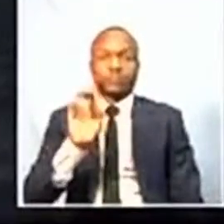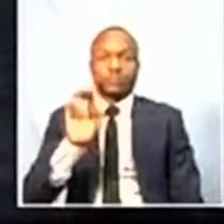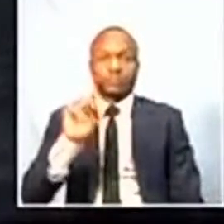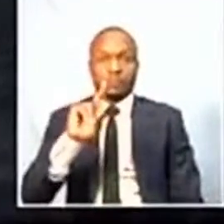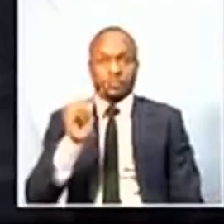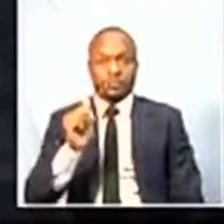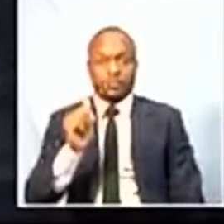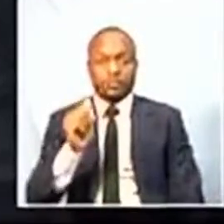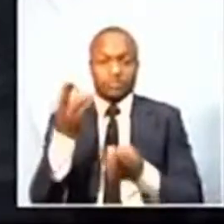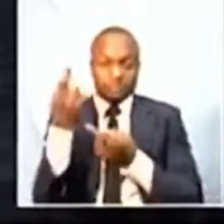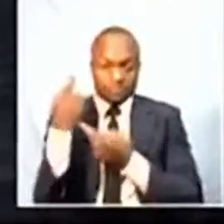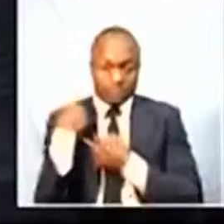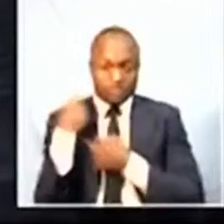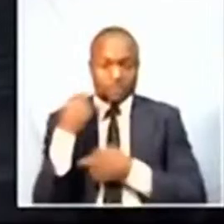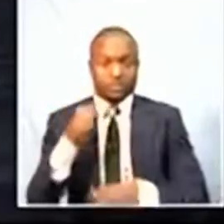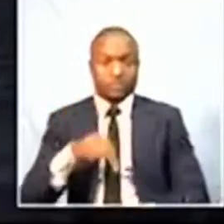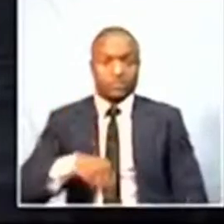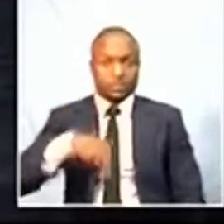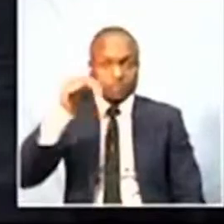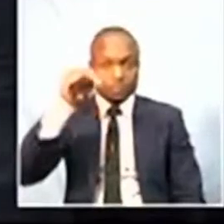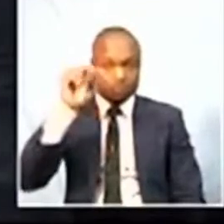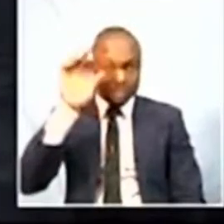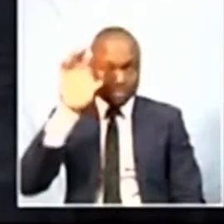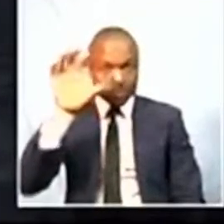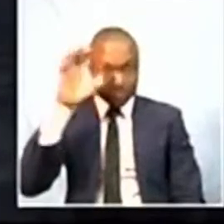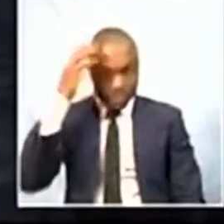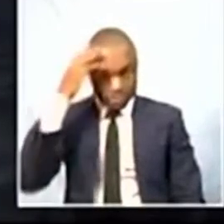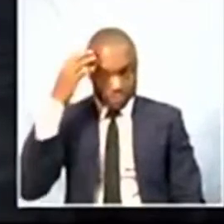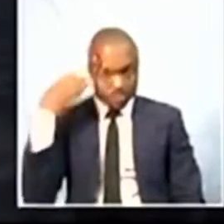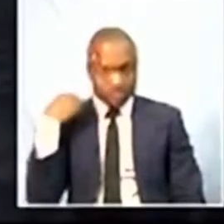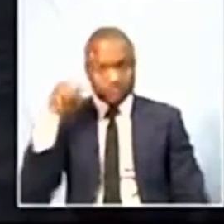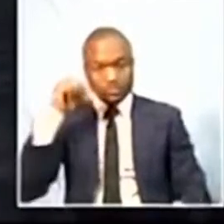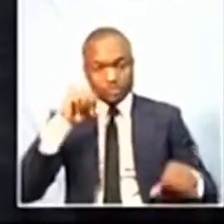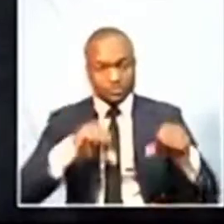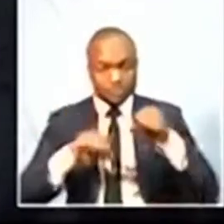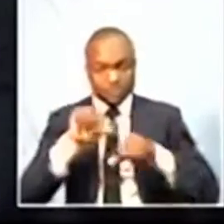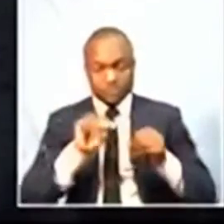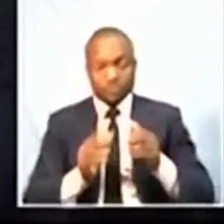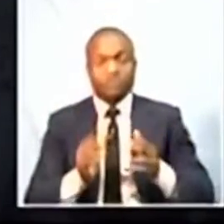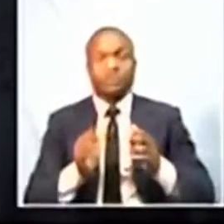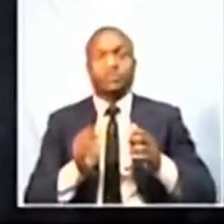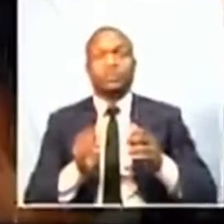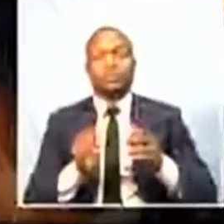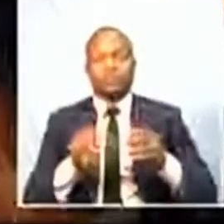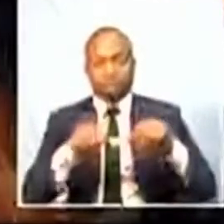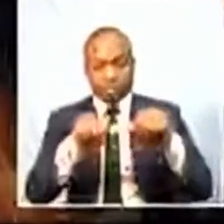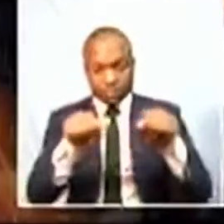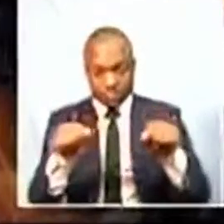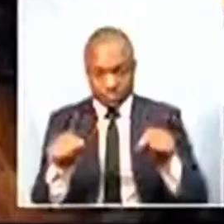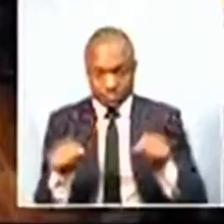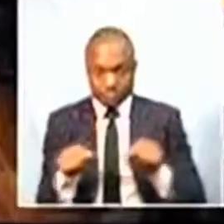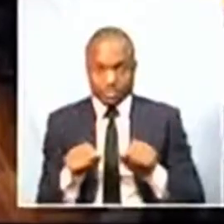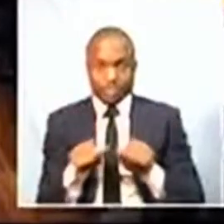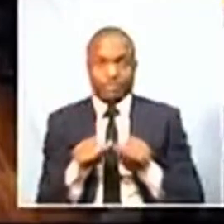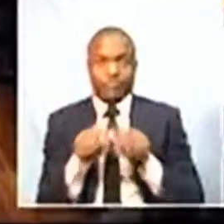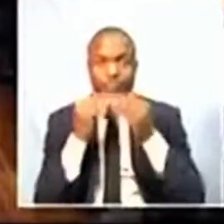of Northern Province, Office of the Auditor General. Thank you, Chair. Thank you.